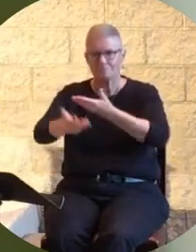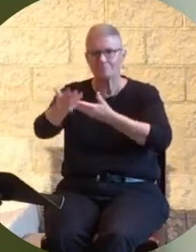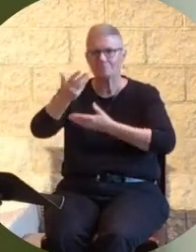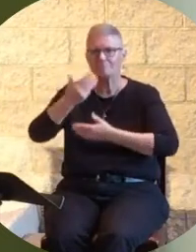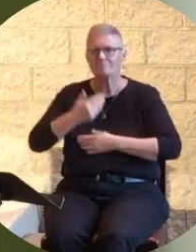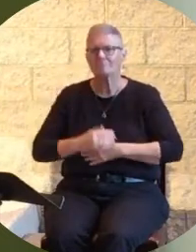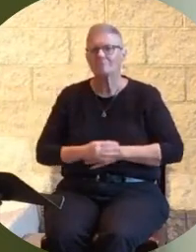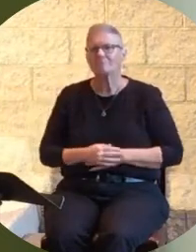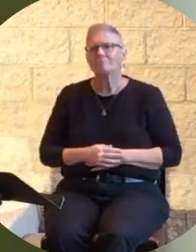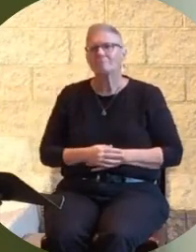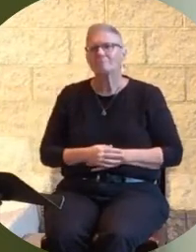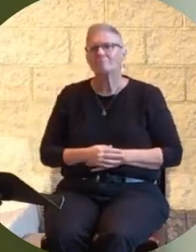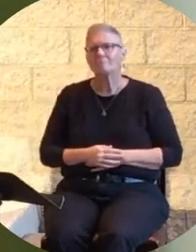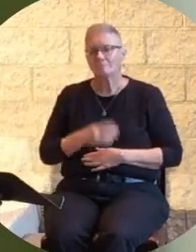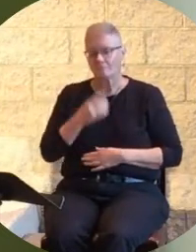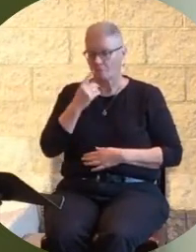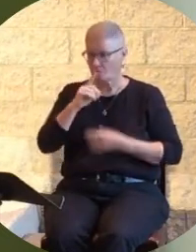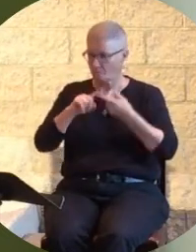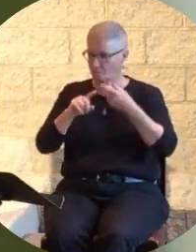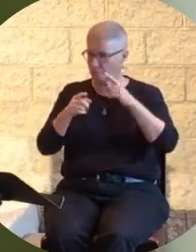for the friendship,